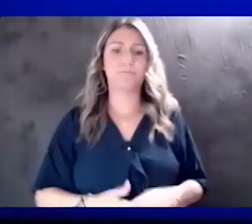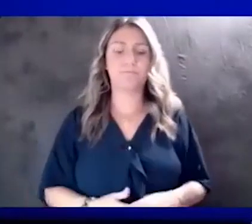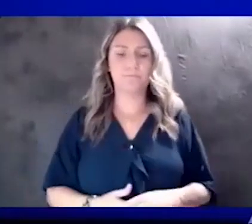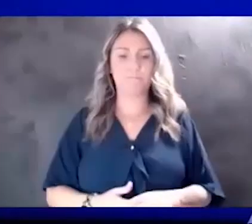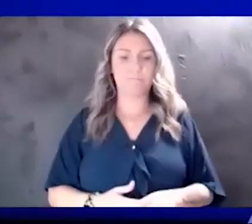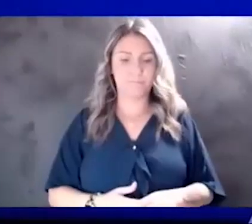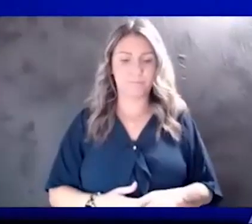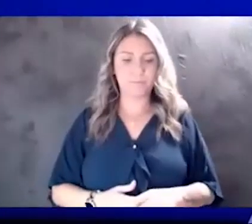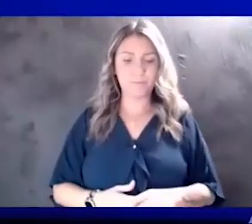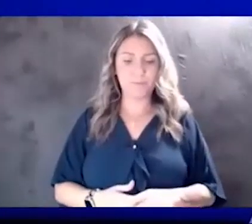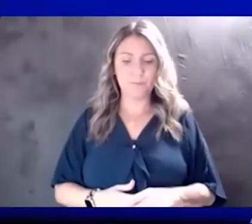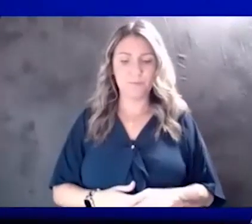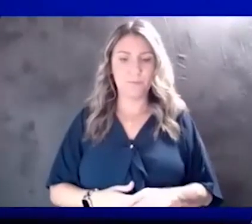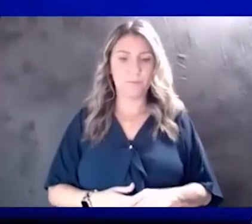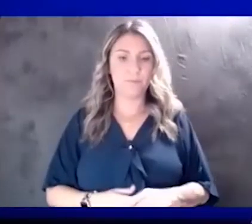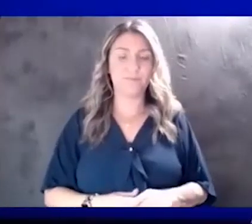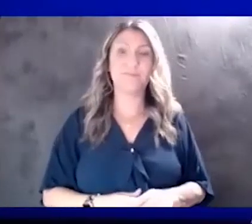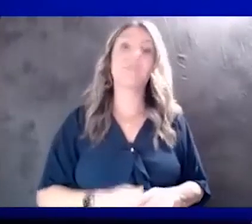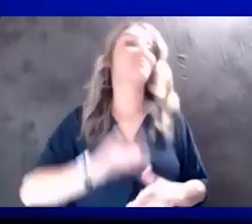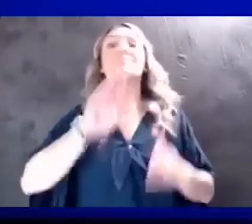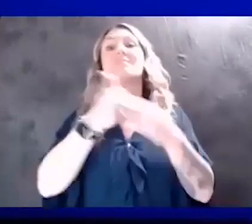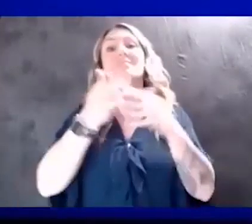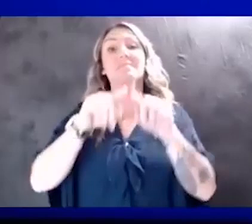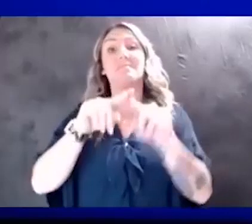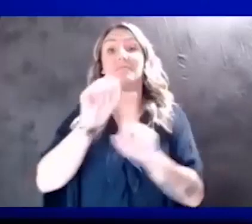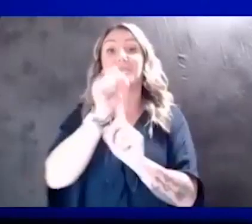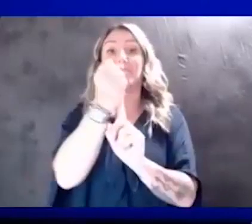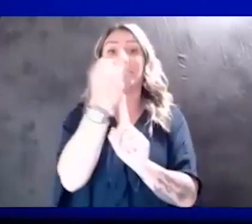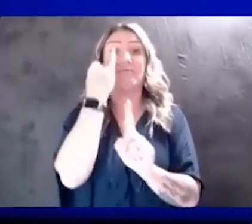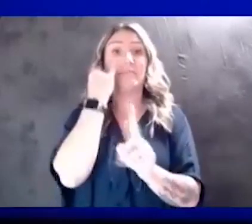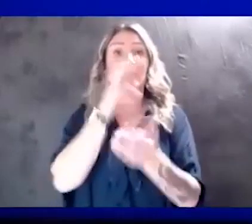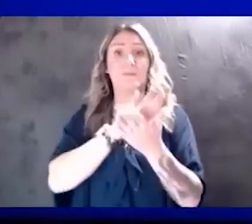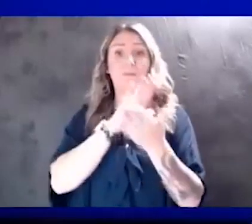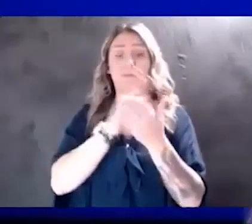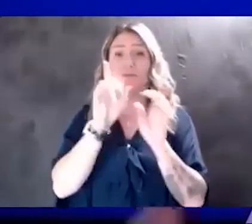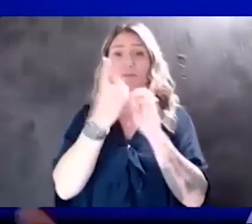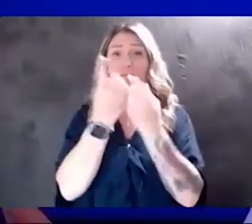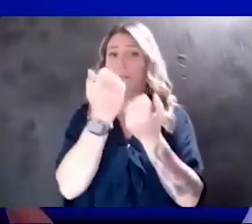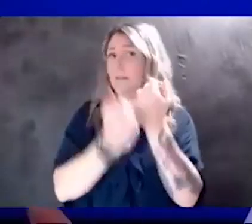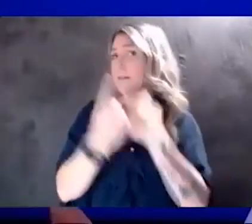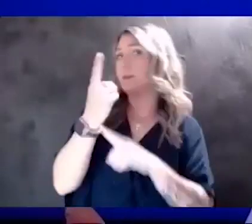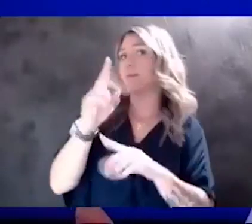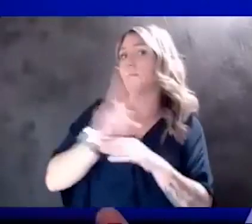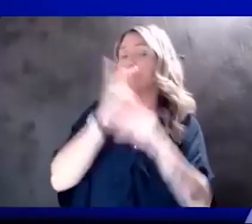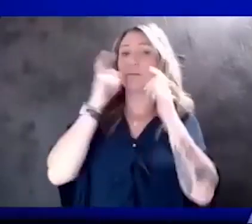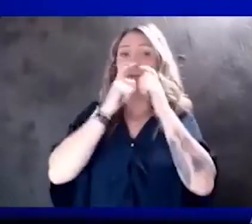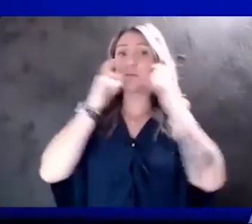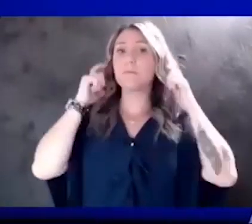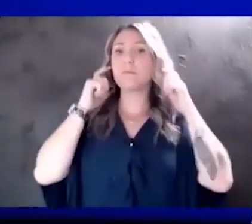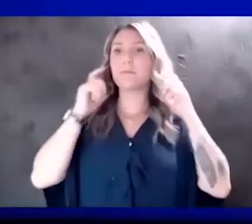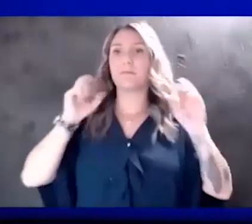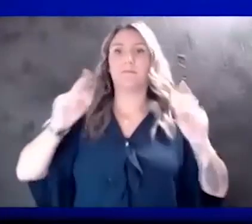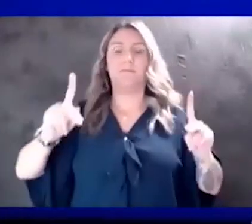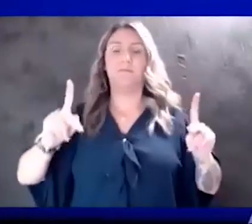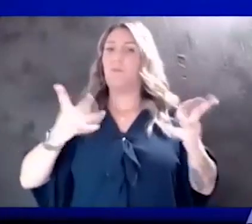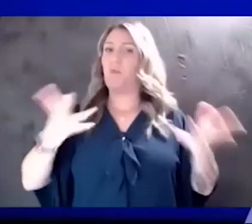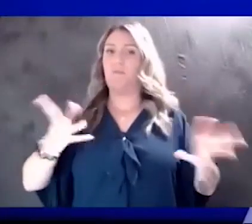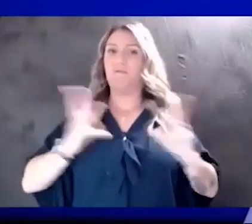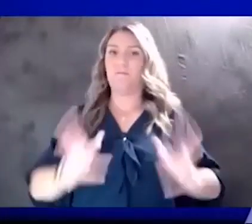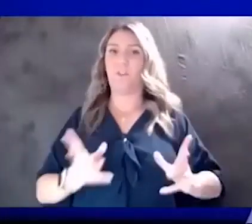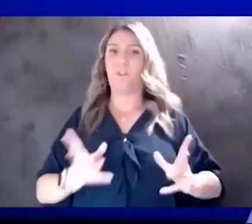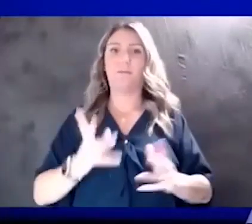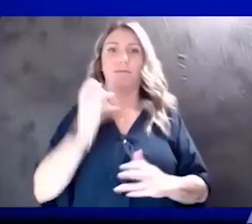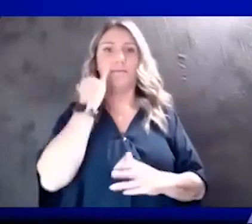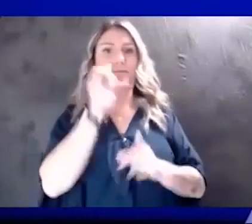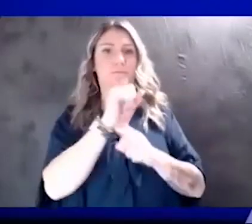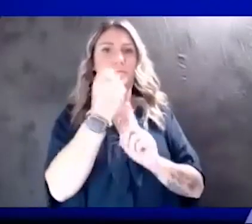it all depends on the situation, right? If it's a school district that's saying everybody's going to wear a mask, okay, that takes care of it. If it is a situation where